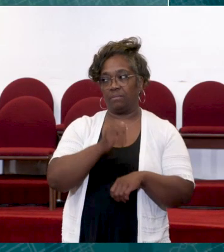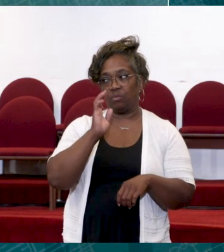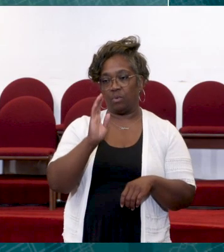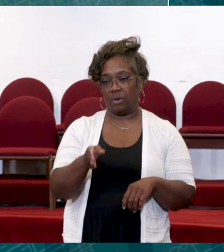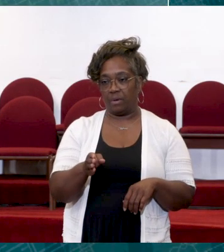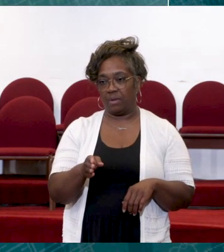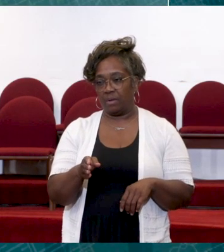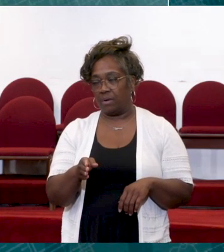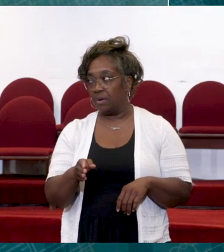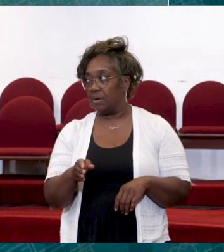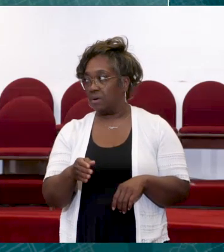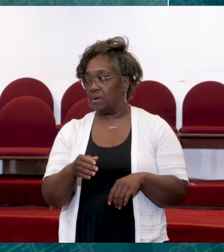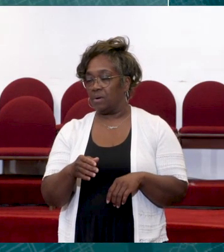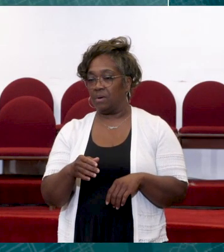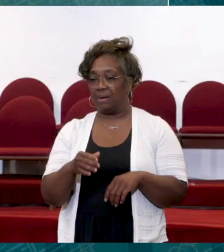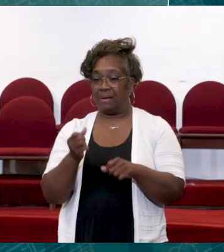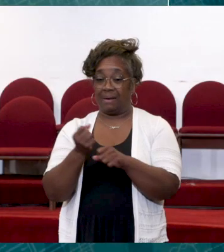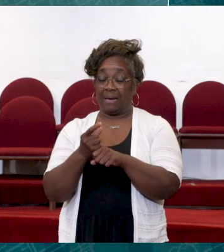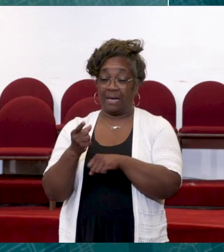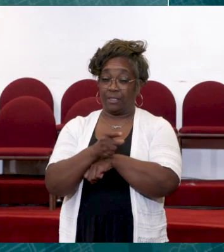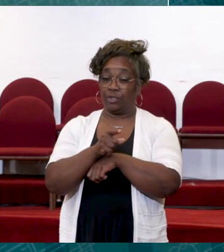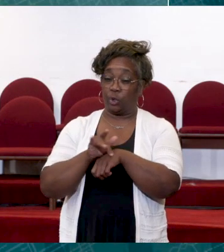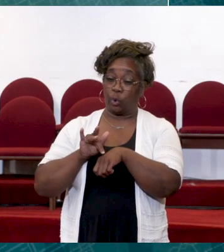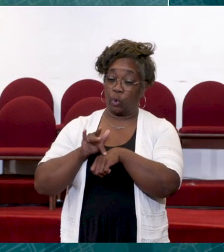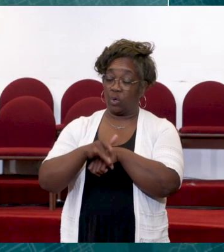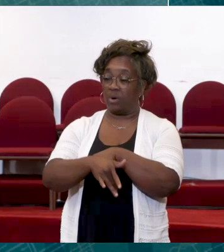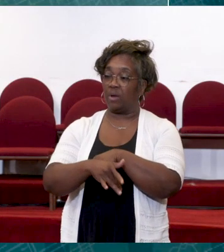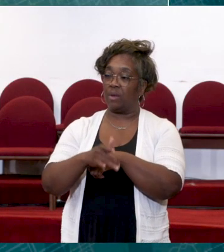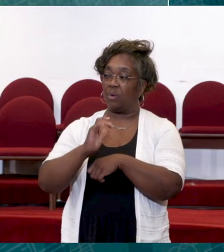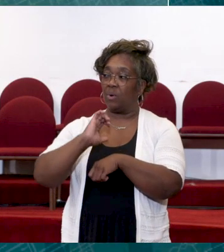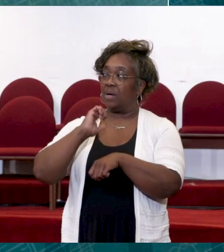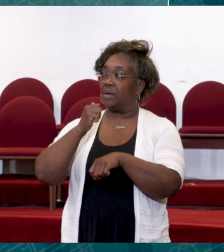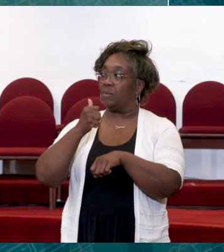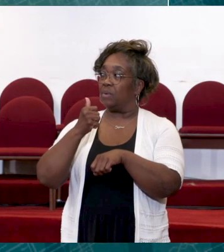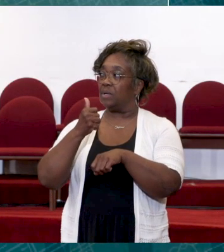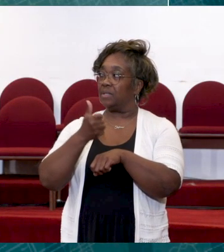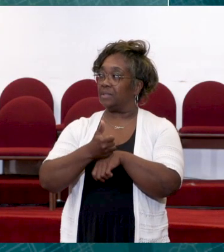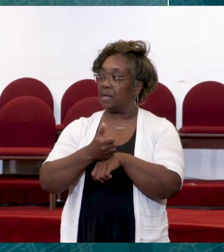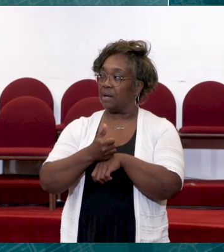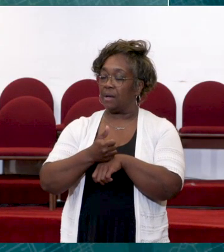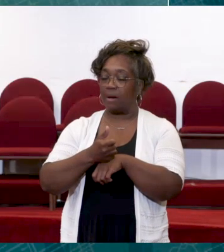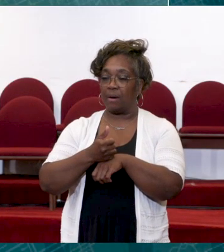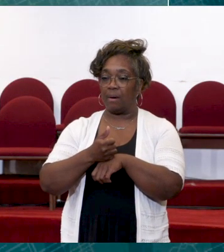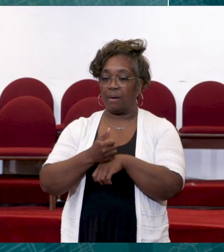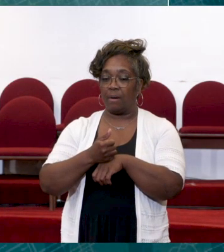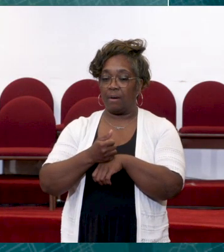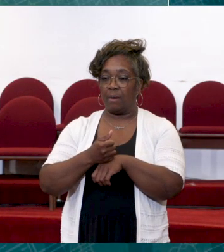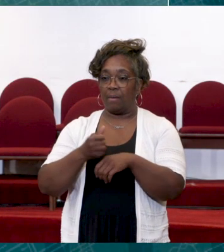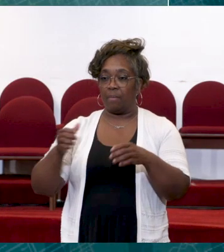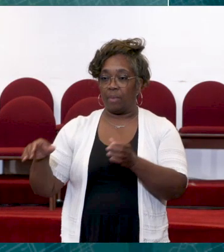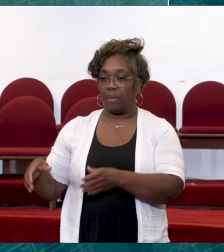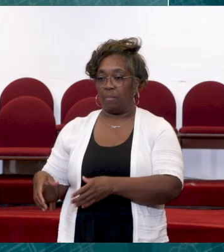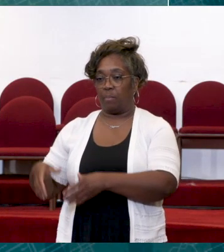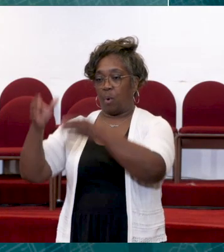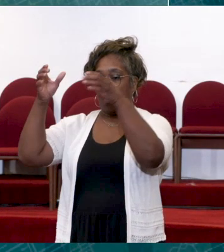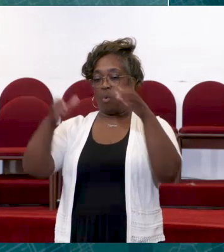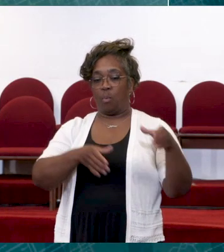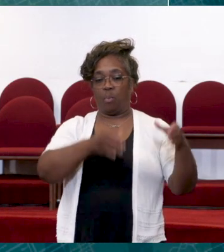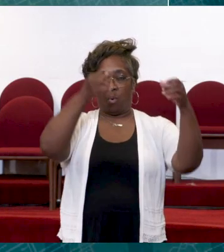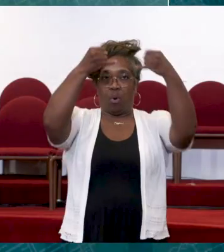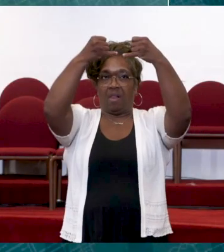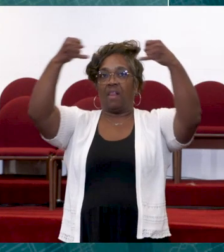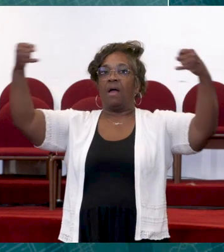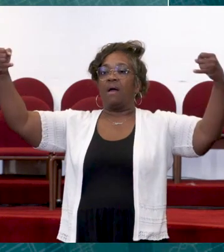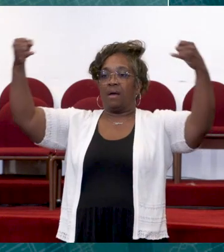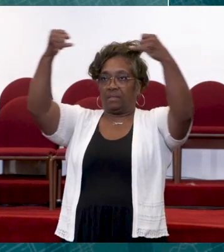on. Early next year, we will put in the overhead line installation. March will start the panels, and by